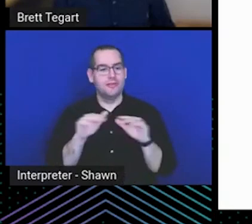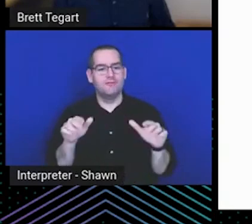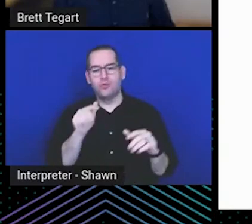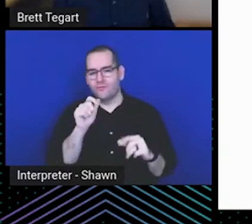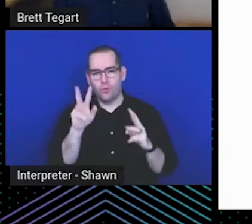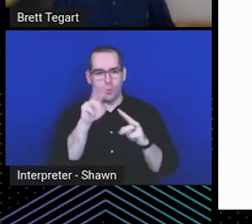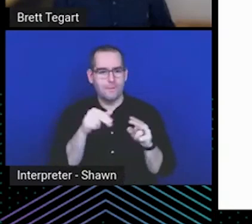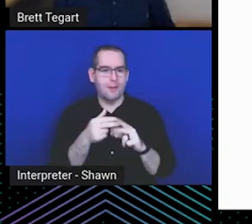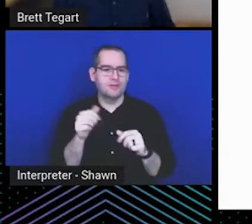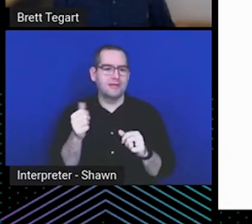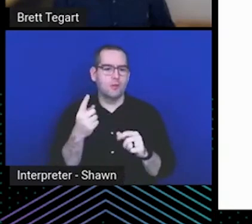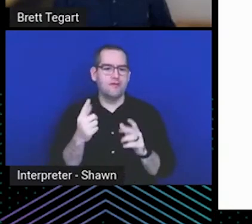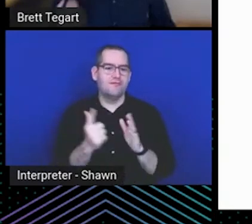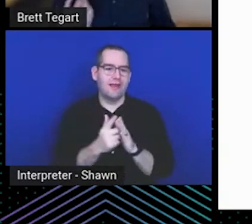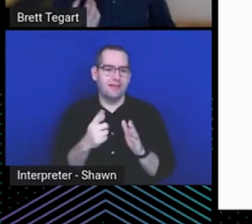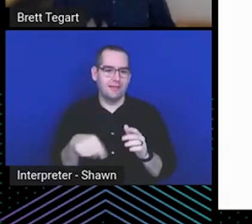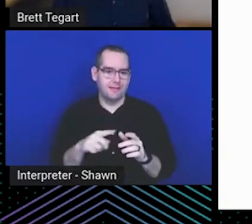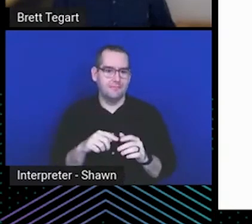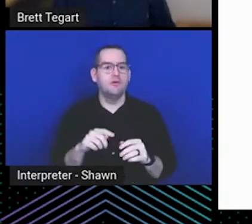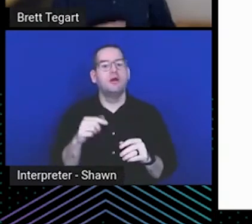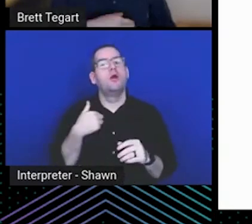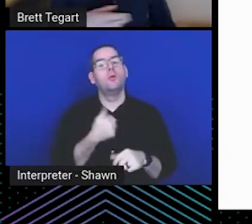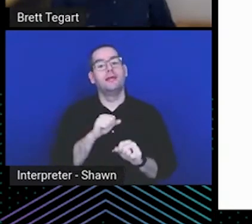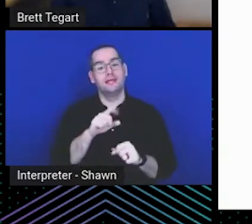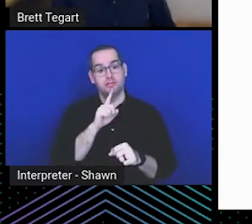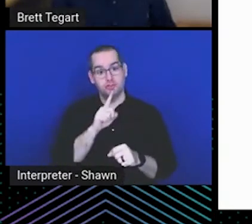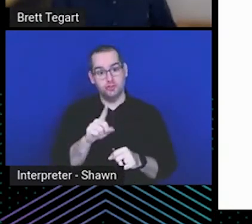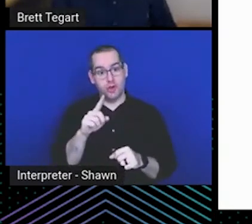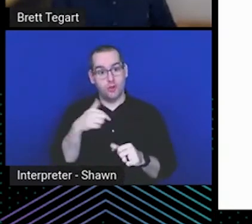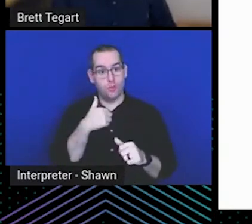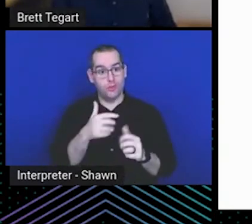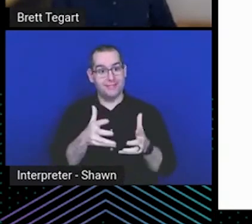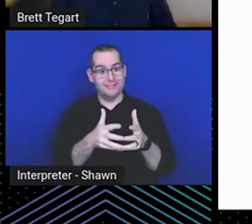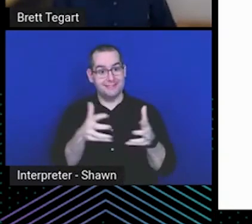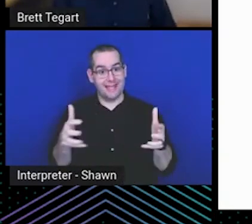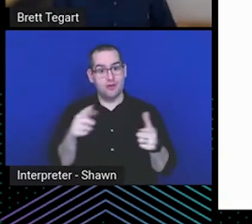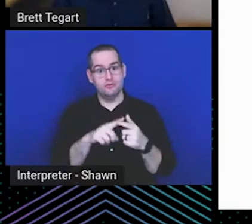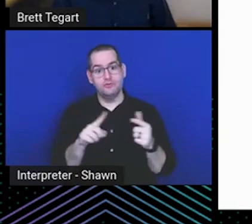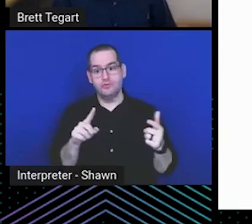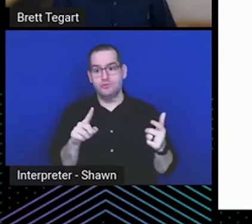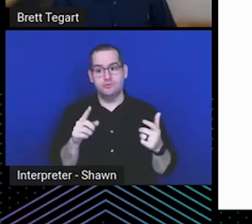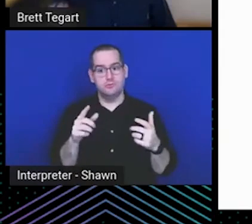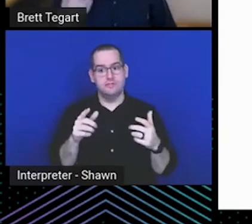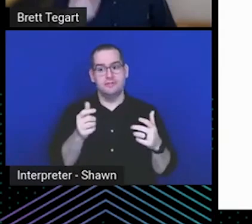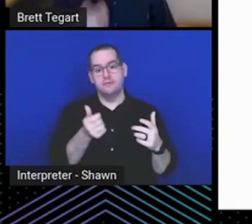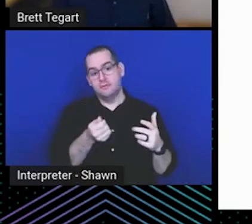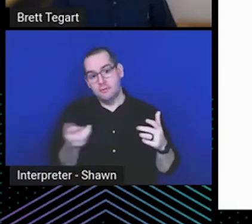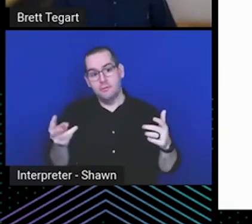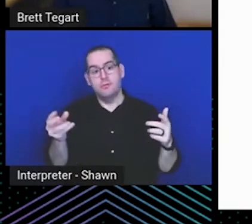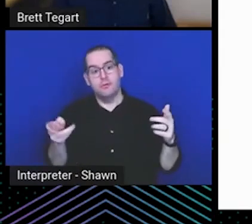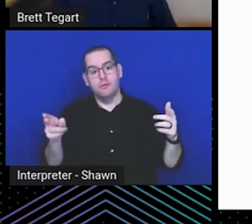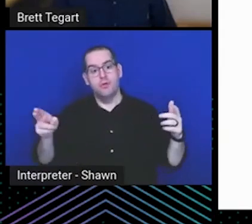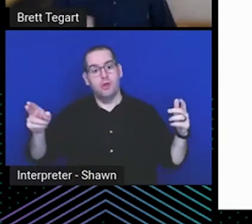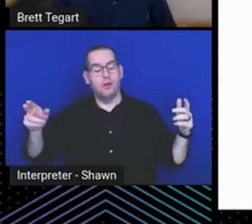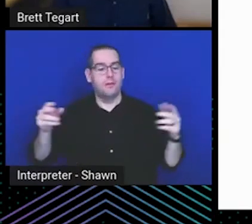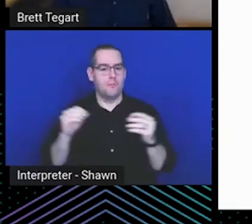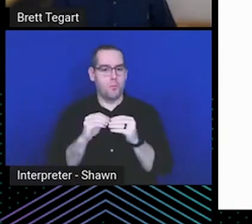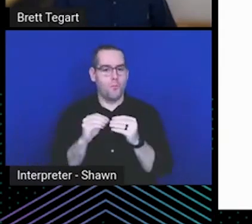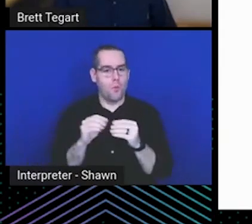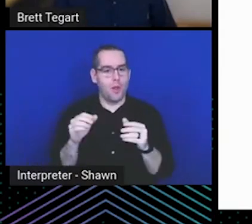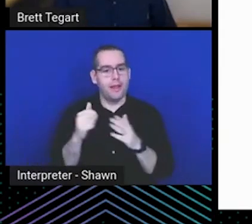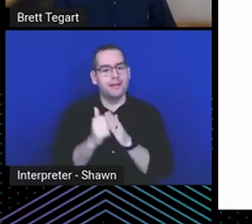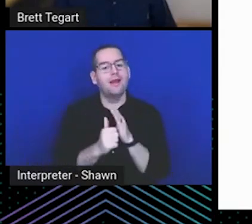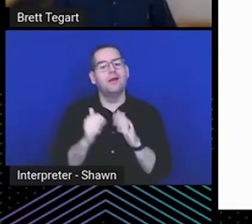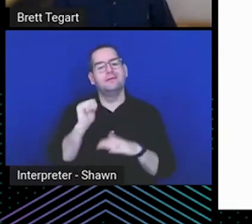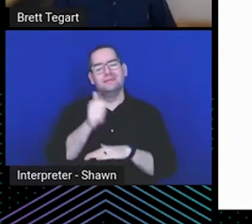anyone violating them. And we can be certain that as we scale to dozens or hundreds of accounts, they are all built with the same set of security